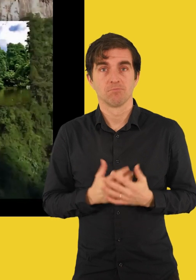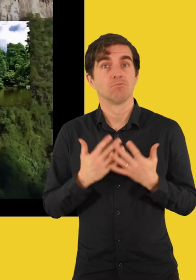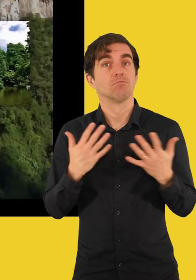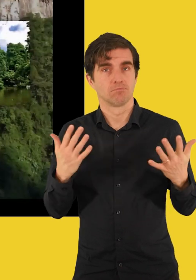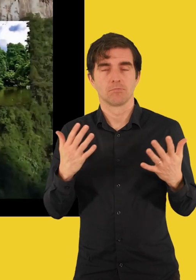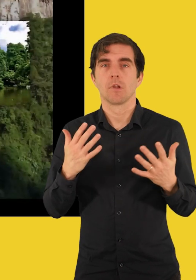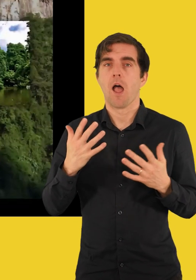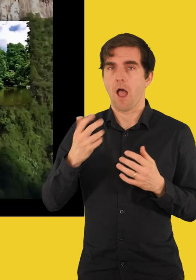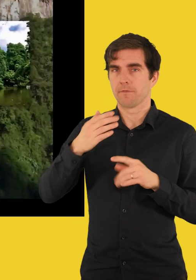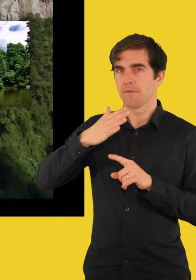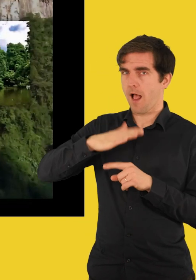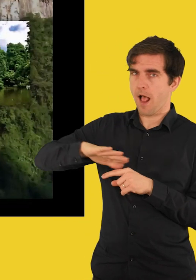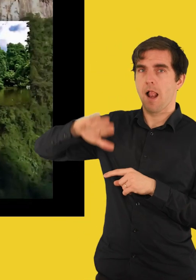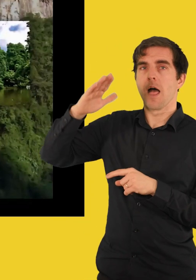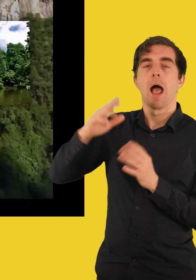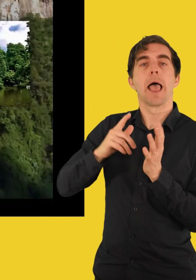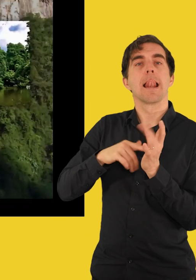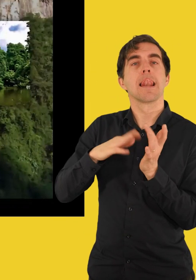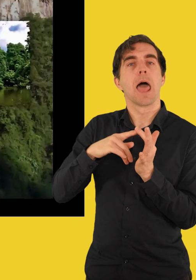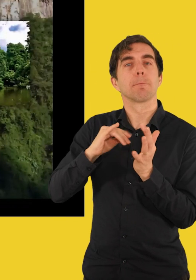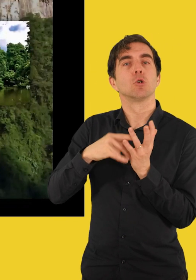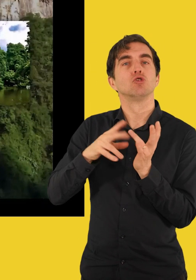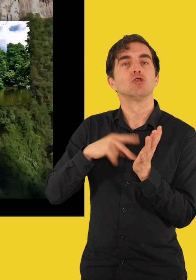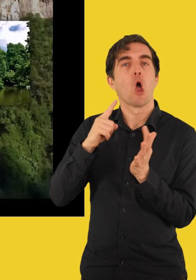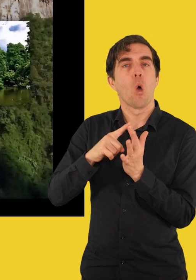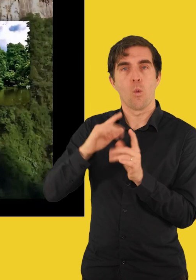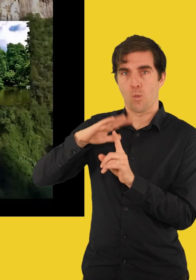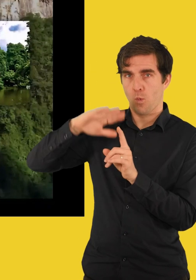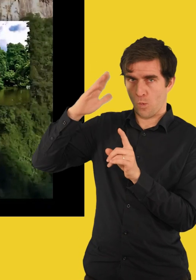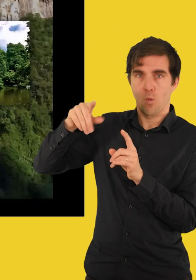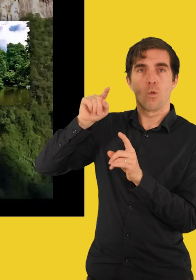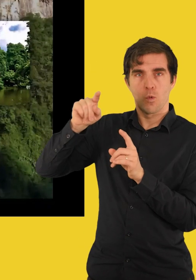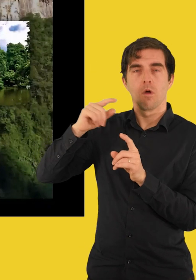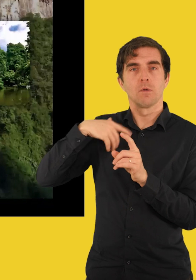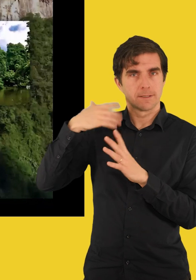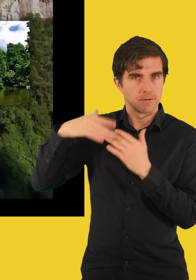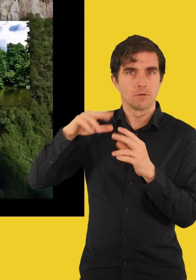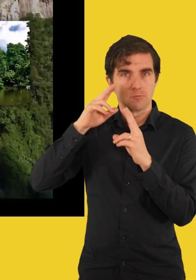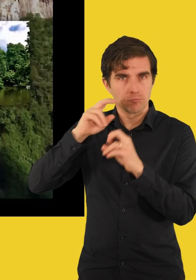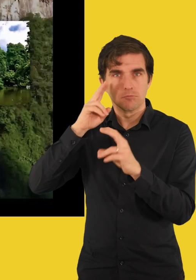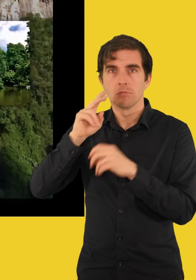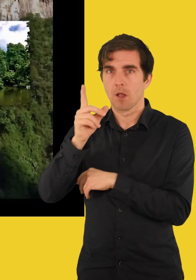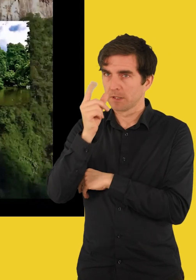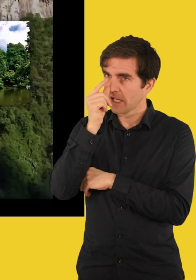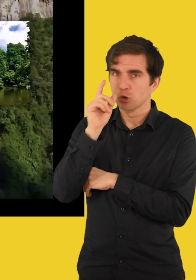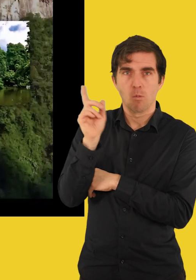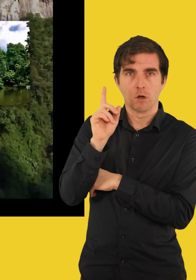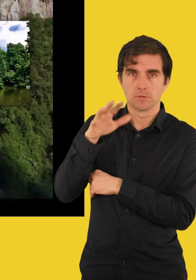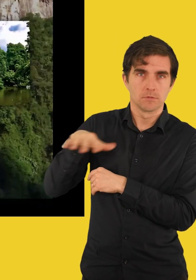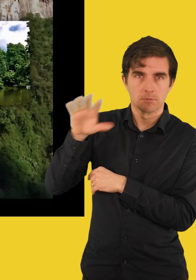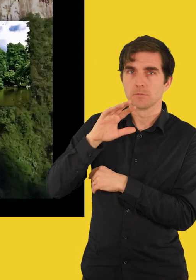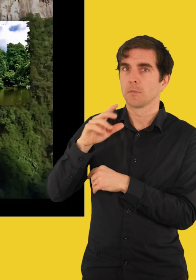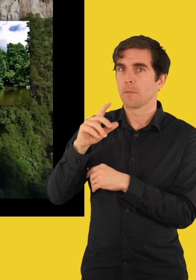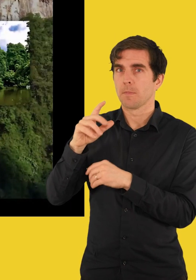And also, as this is all the limestone hills in Ipoh, we are doing a feasibility study exploring potential of the karst